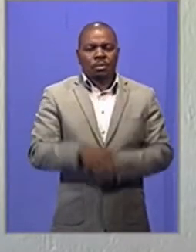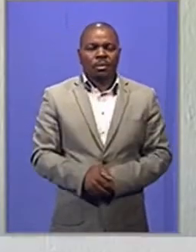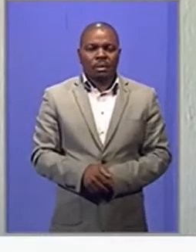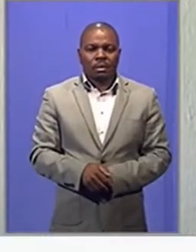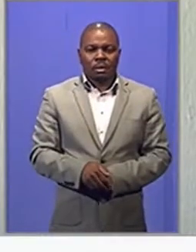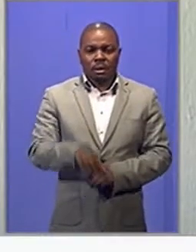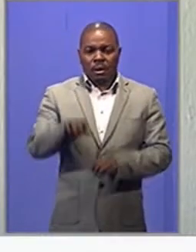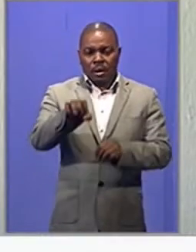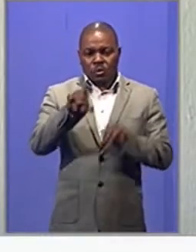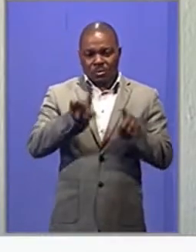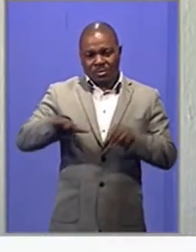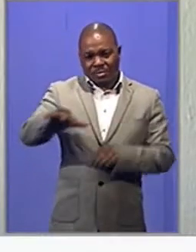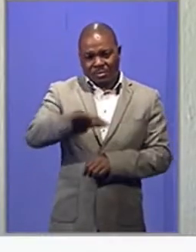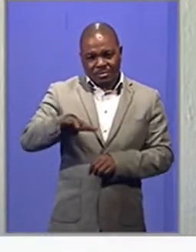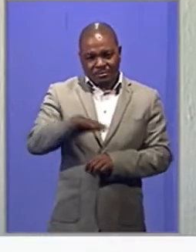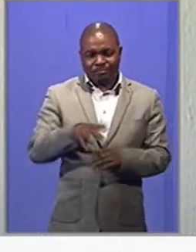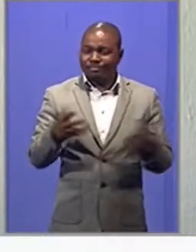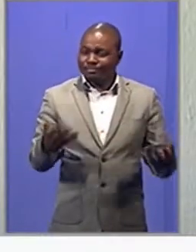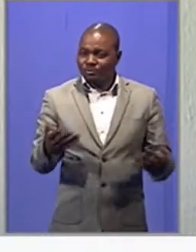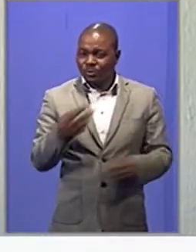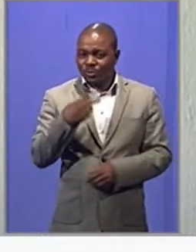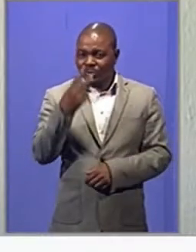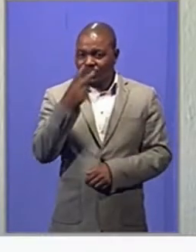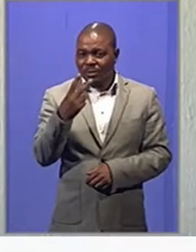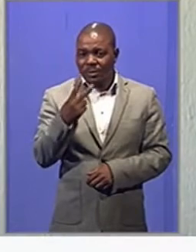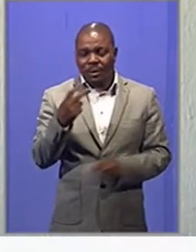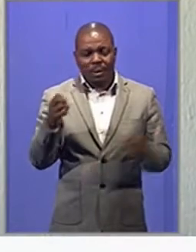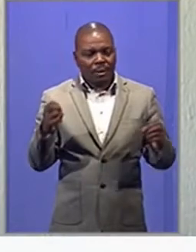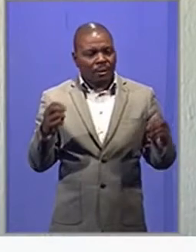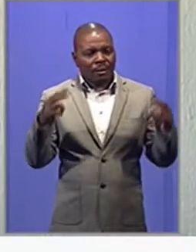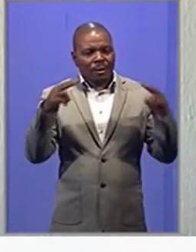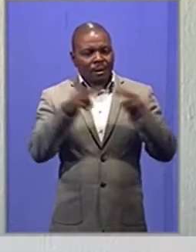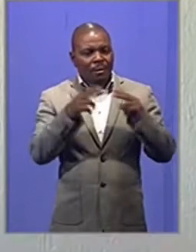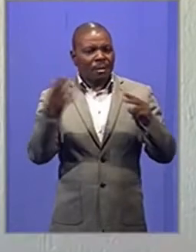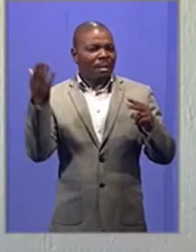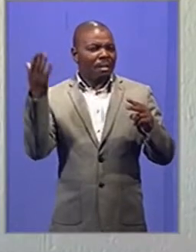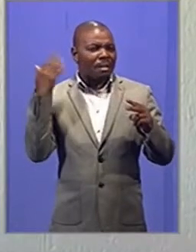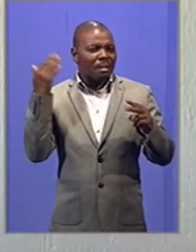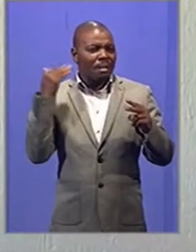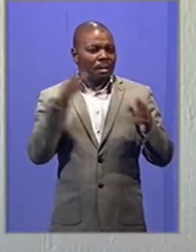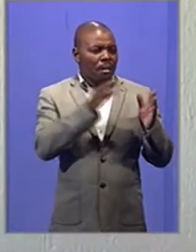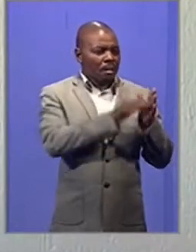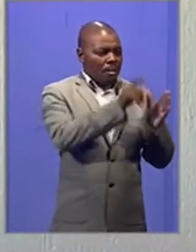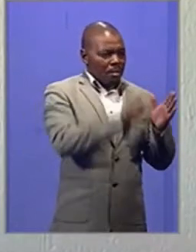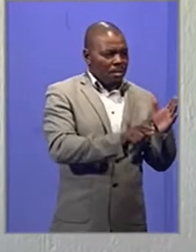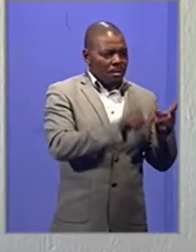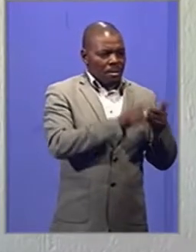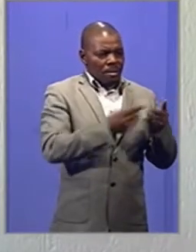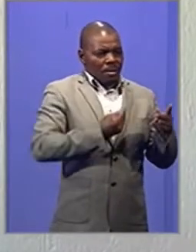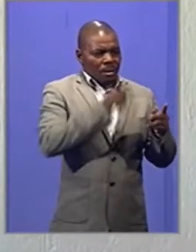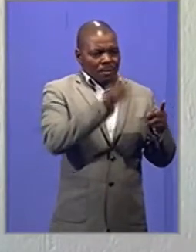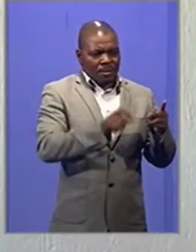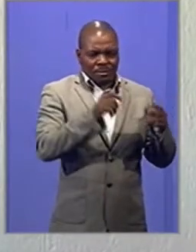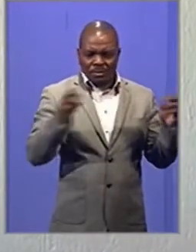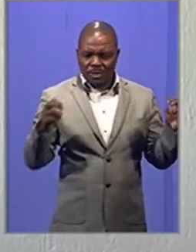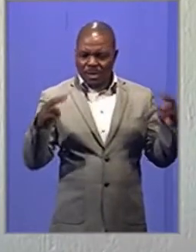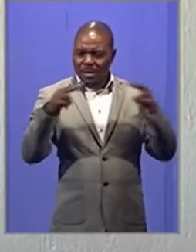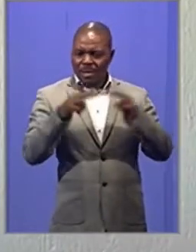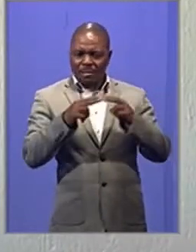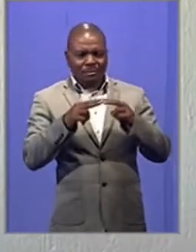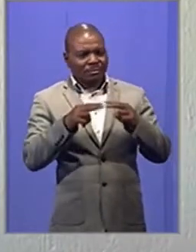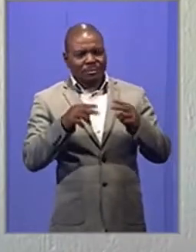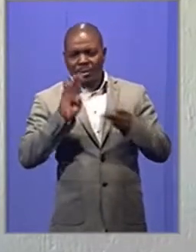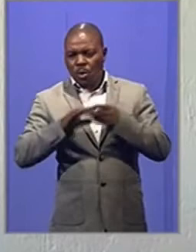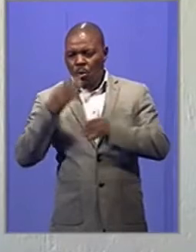space, we still are not meeting or bridging the gap from where the learner or young person is and where the